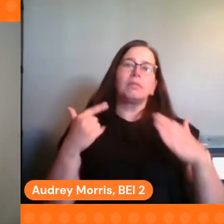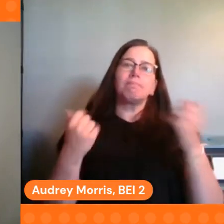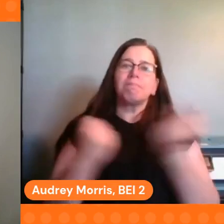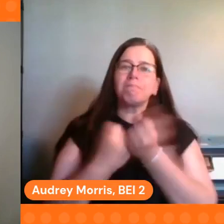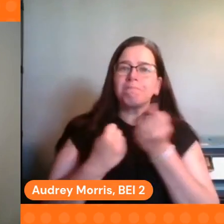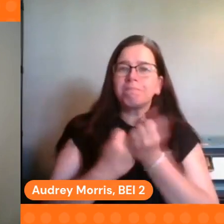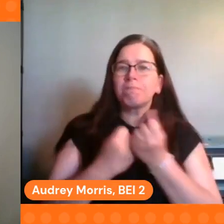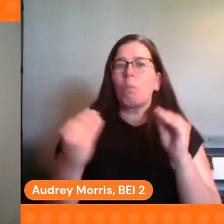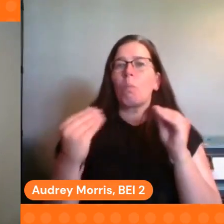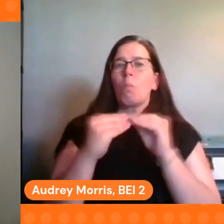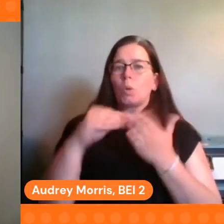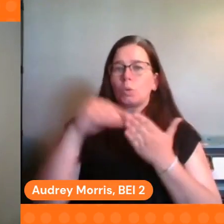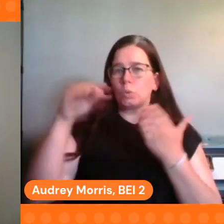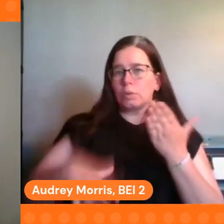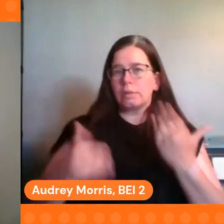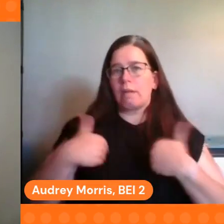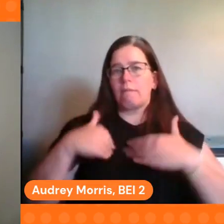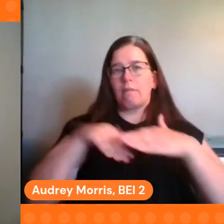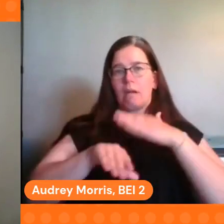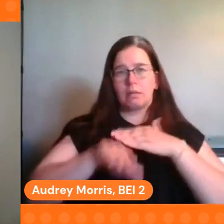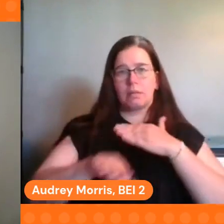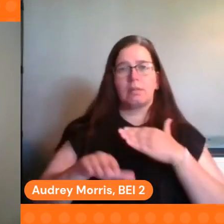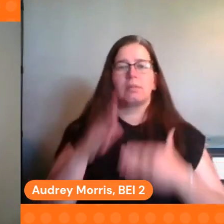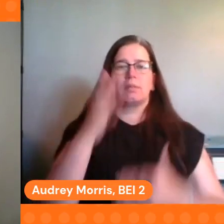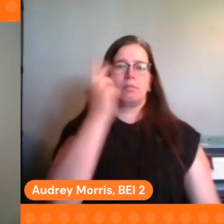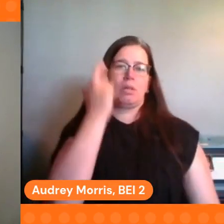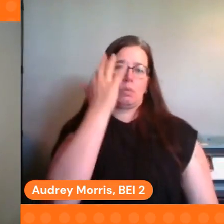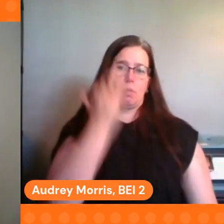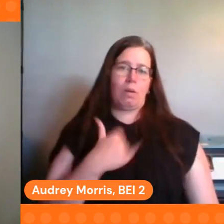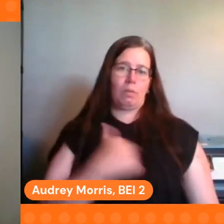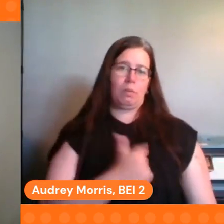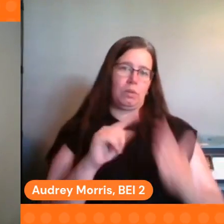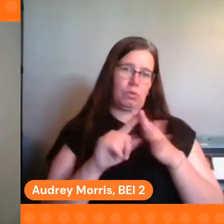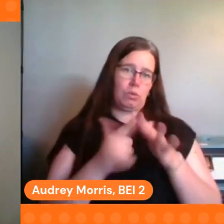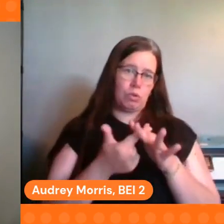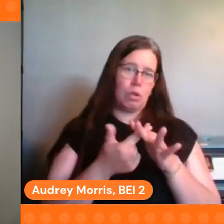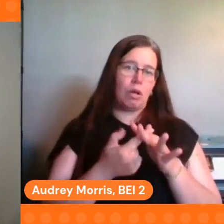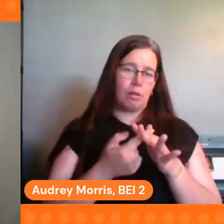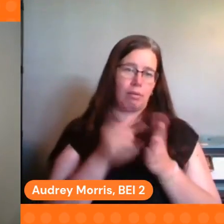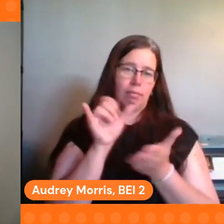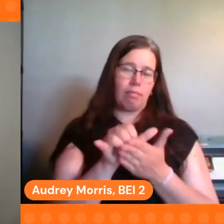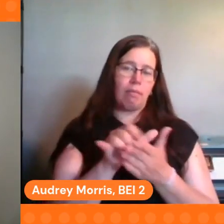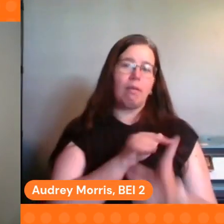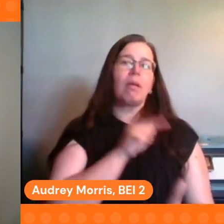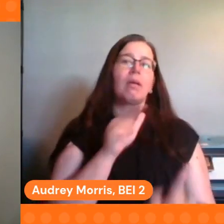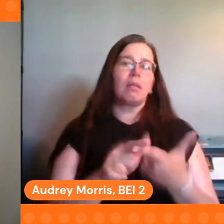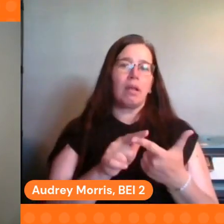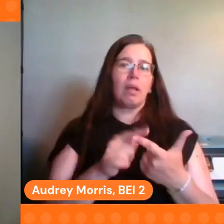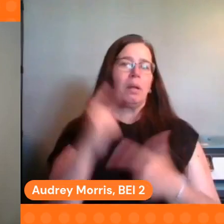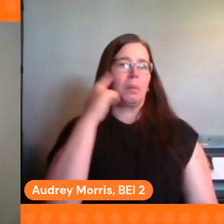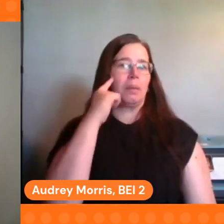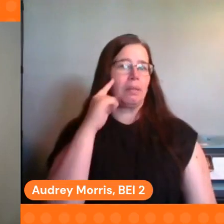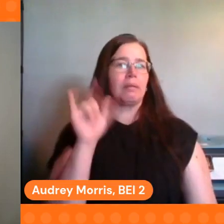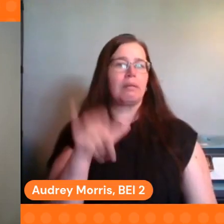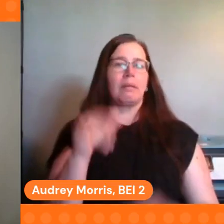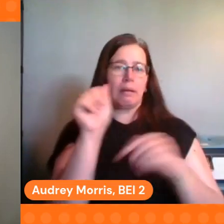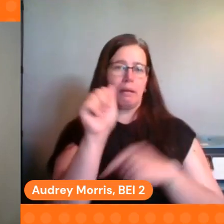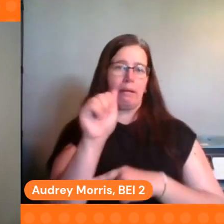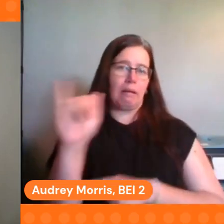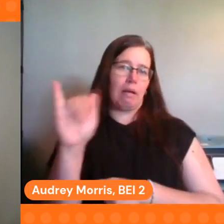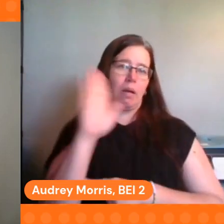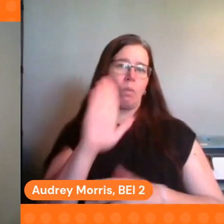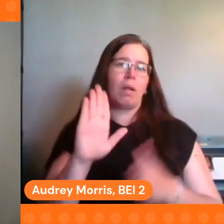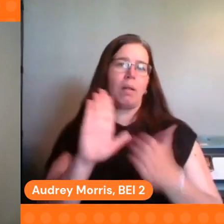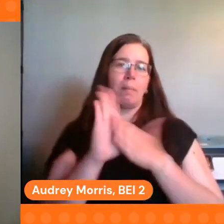students in Vietnam. So that is where we start with it. And we really think like AI will bring a